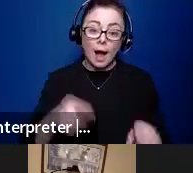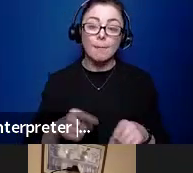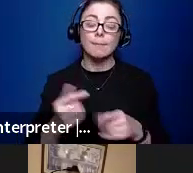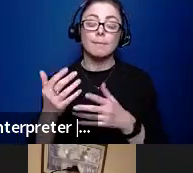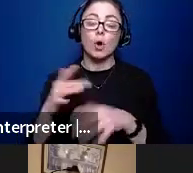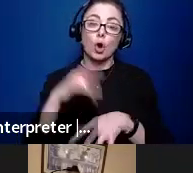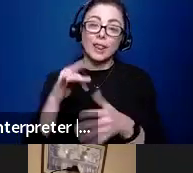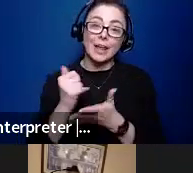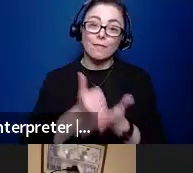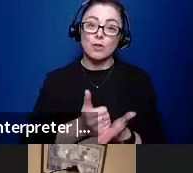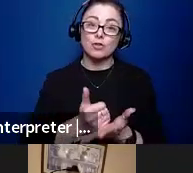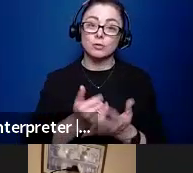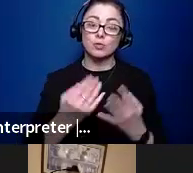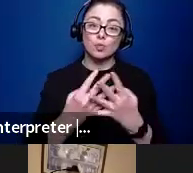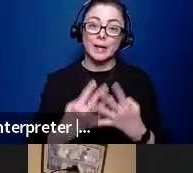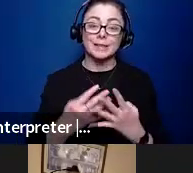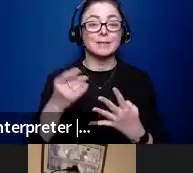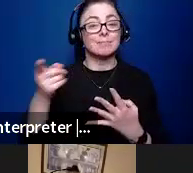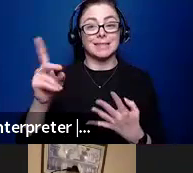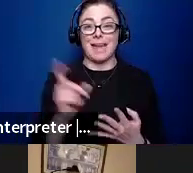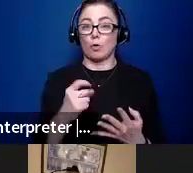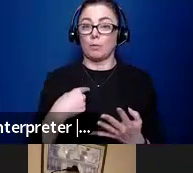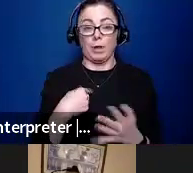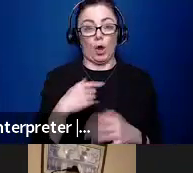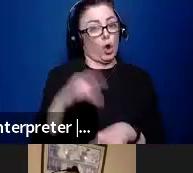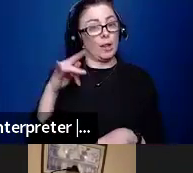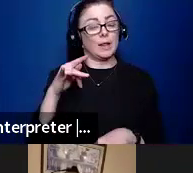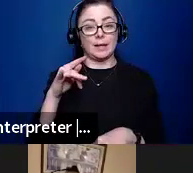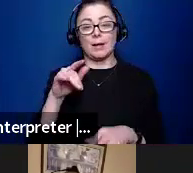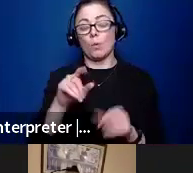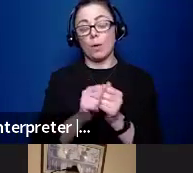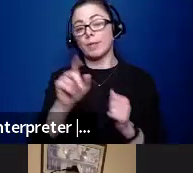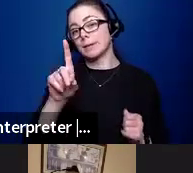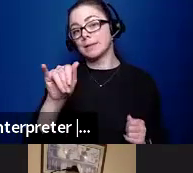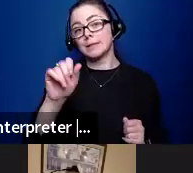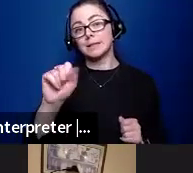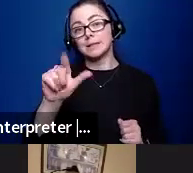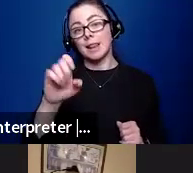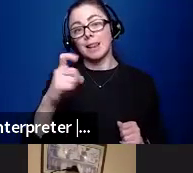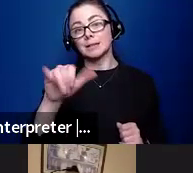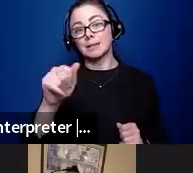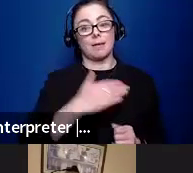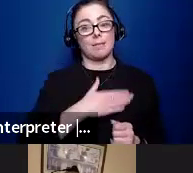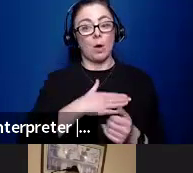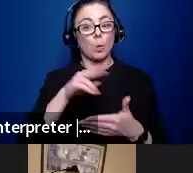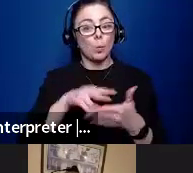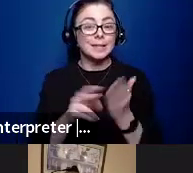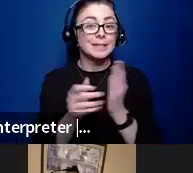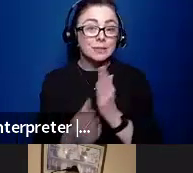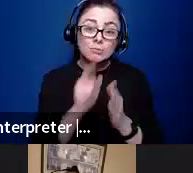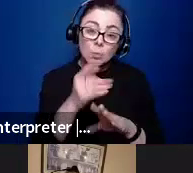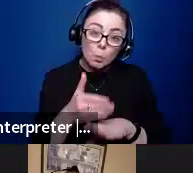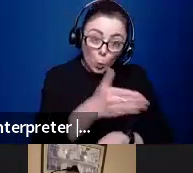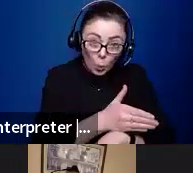was able to be diagnosed early on with dyslexia and have my reading skills improved and have